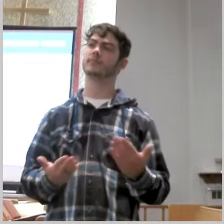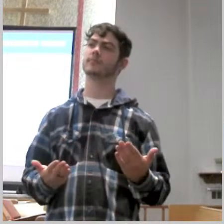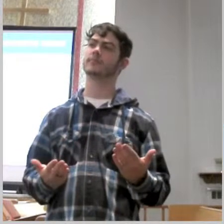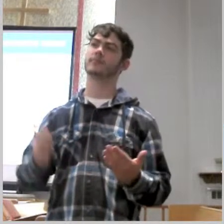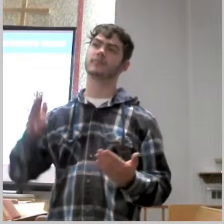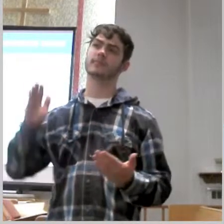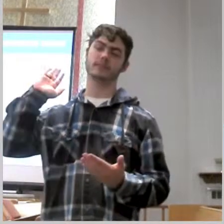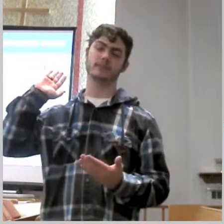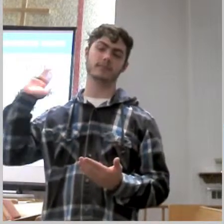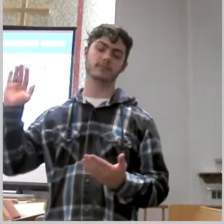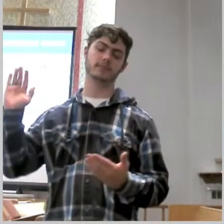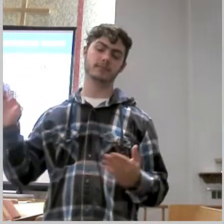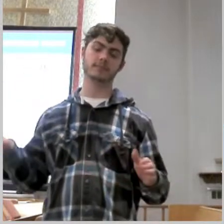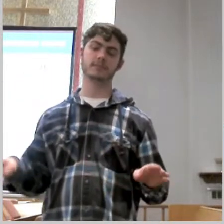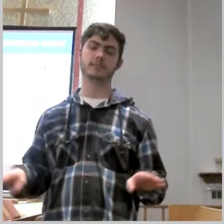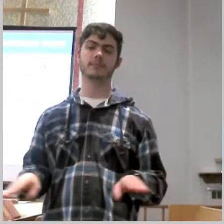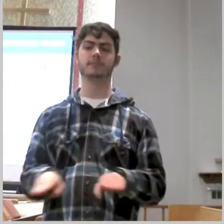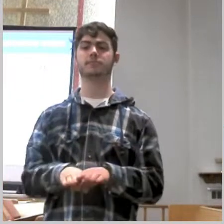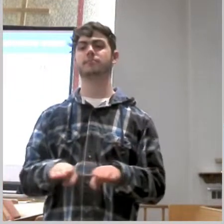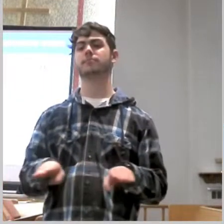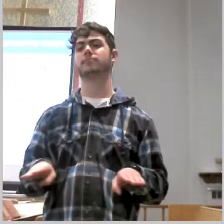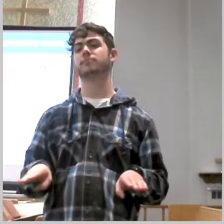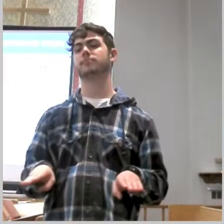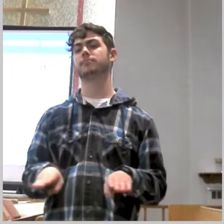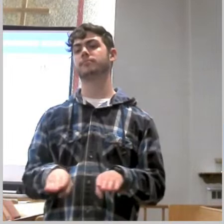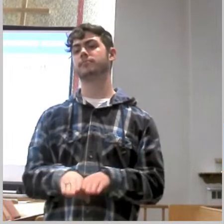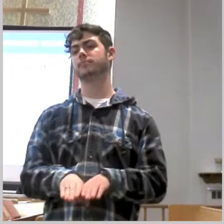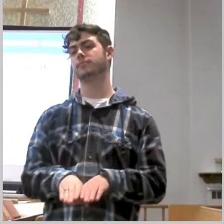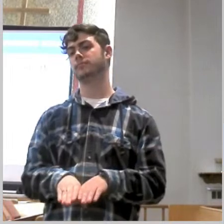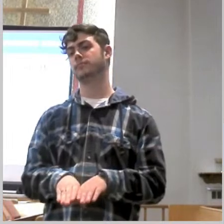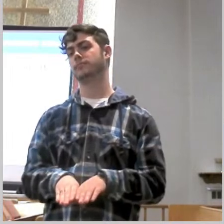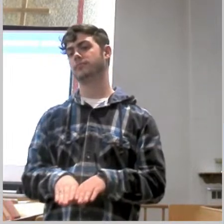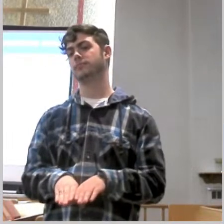his hands, his